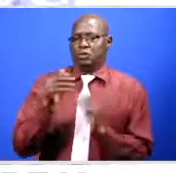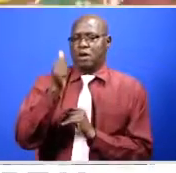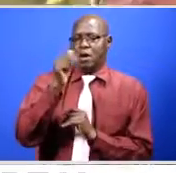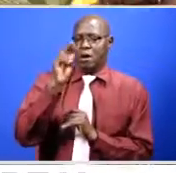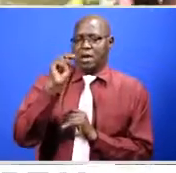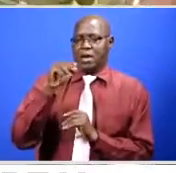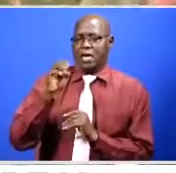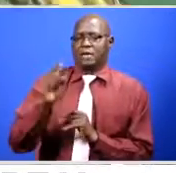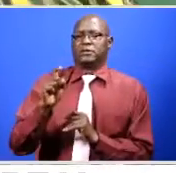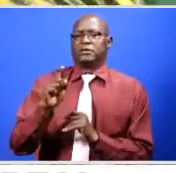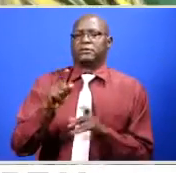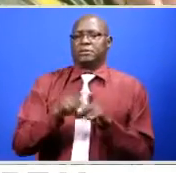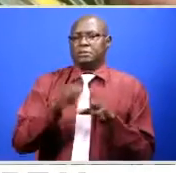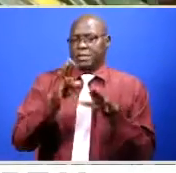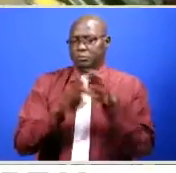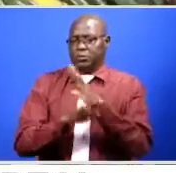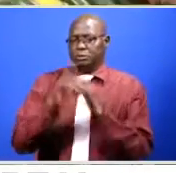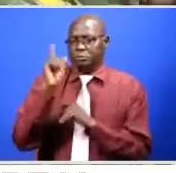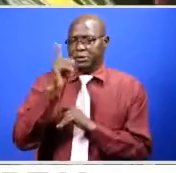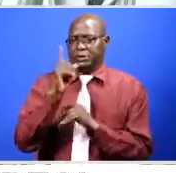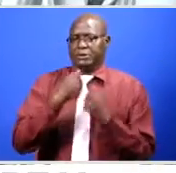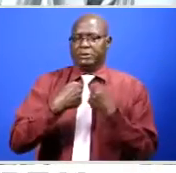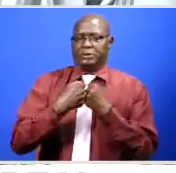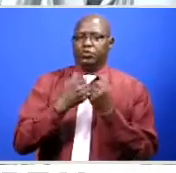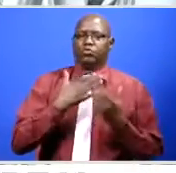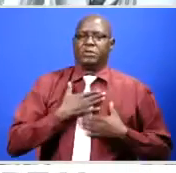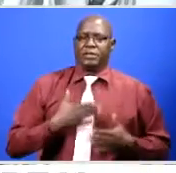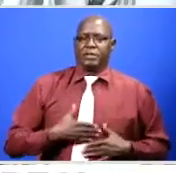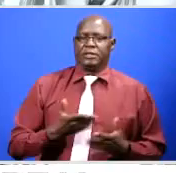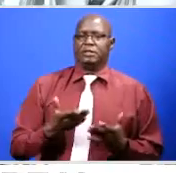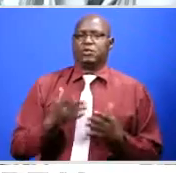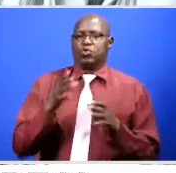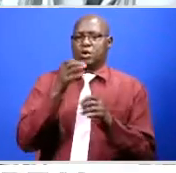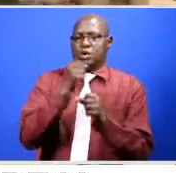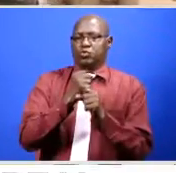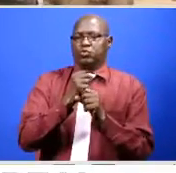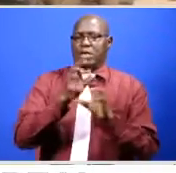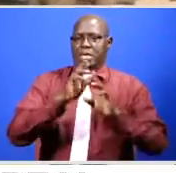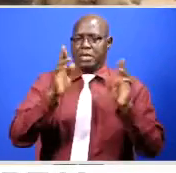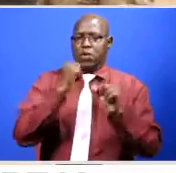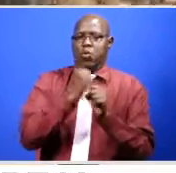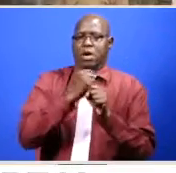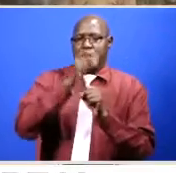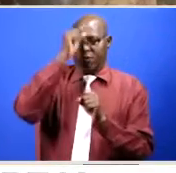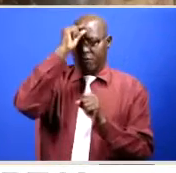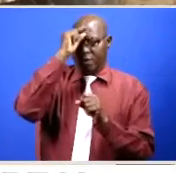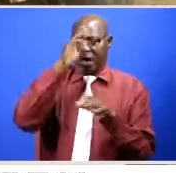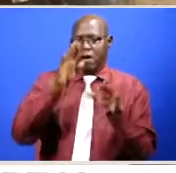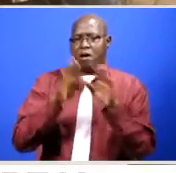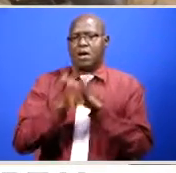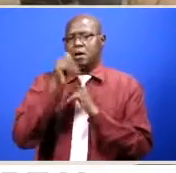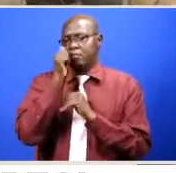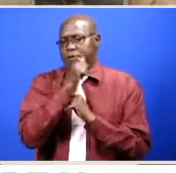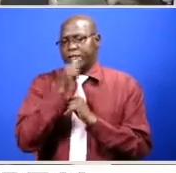Rigathi Gachagua has challenged the private investors and humanitarian organizations to get ready to work with the government under the public-private